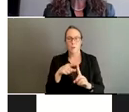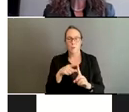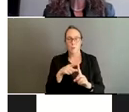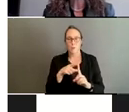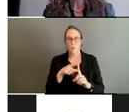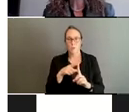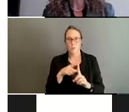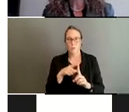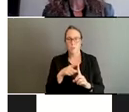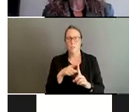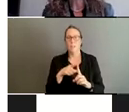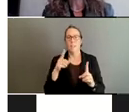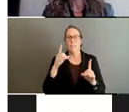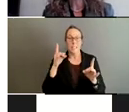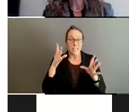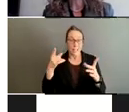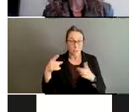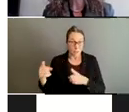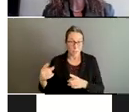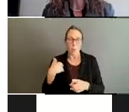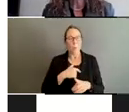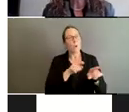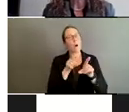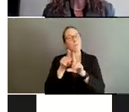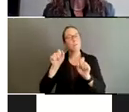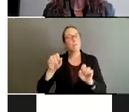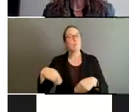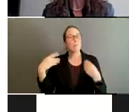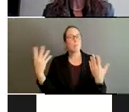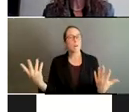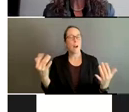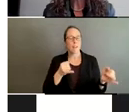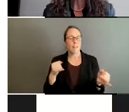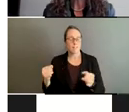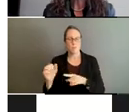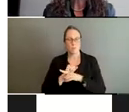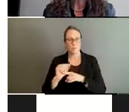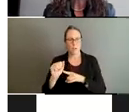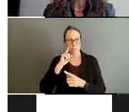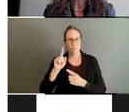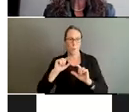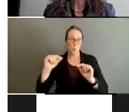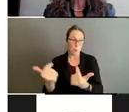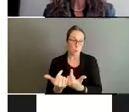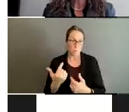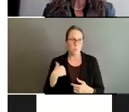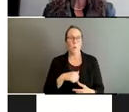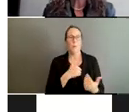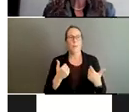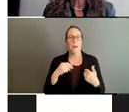FEMA, we can provide individual preparedness training to groups. We have our VALs, which are our